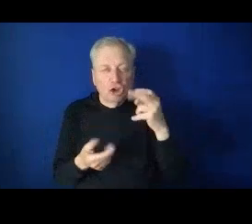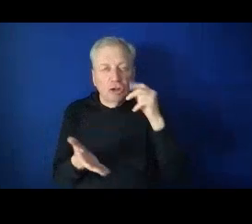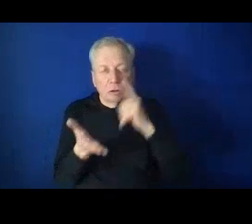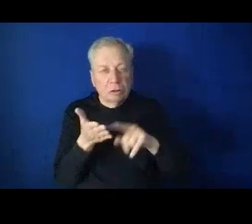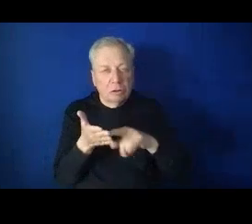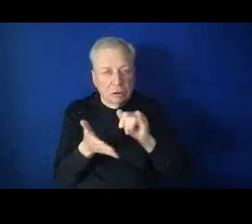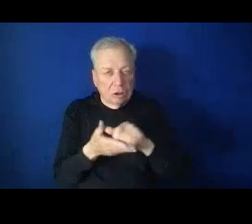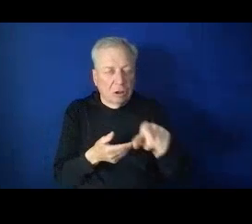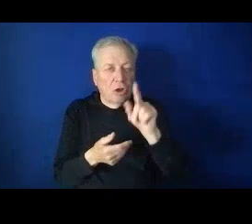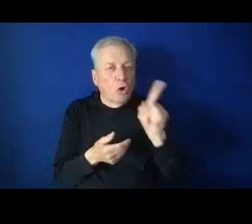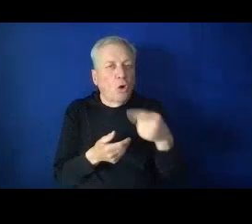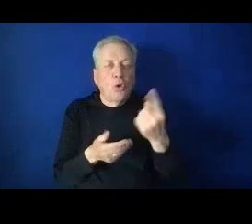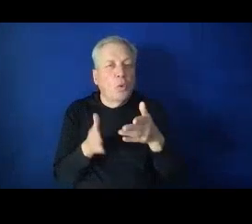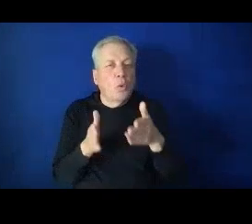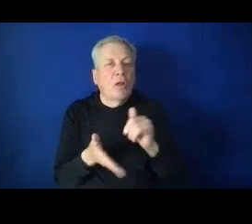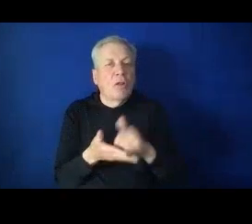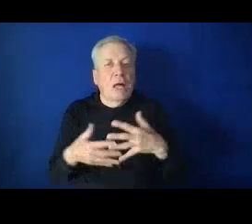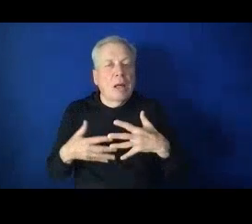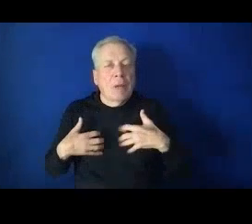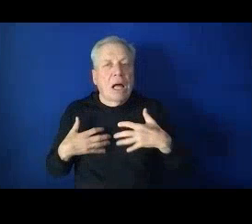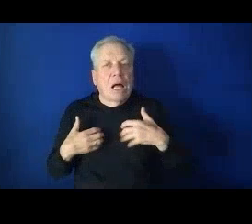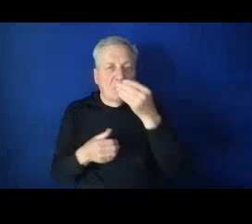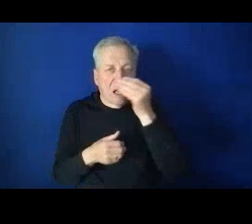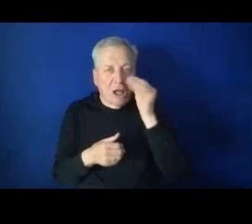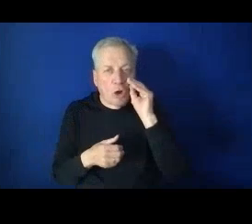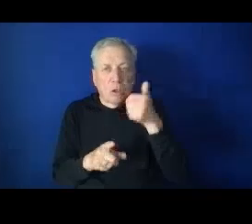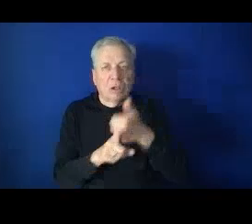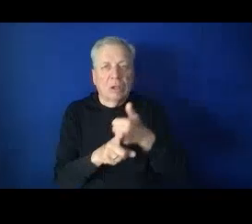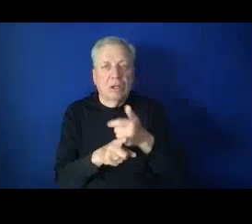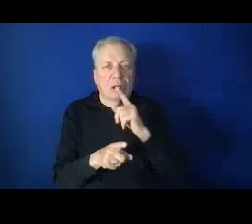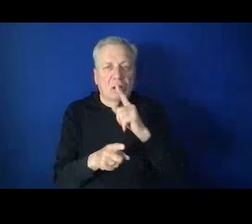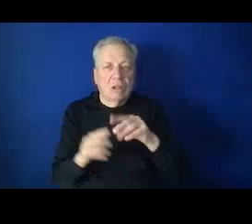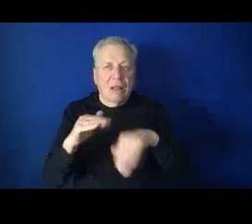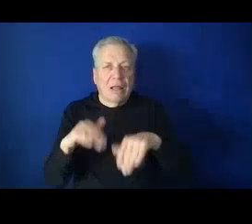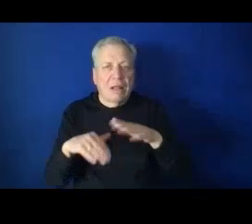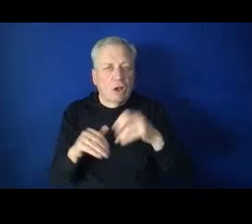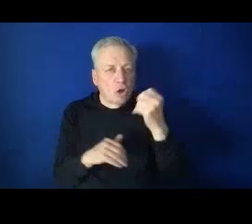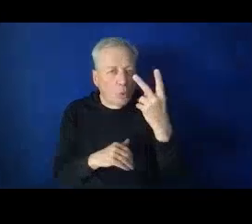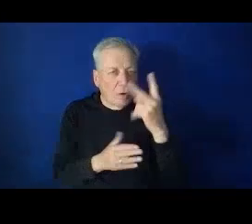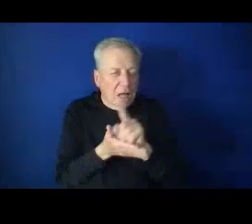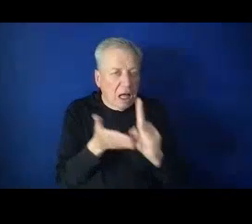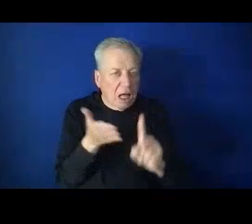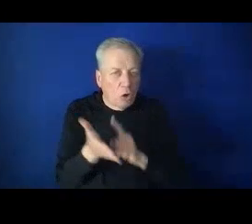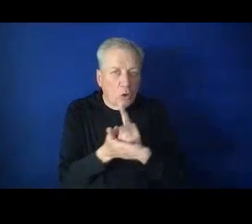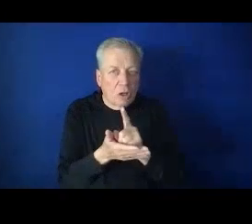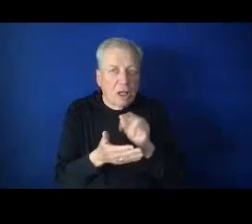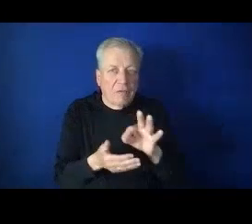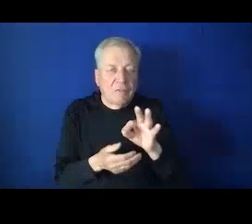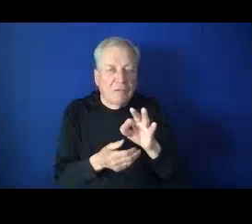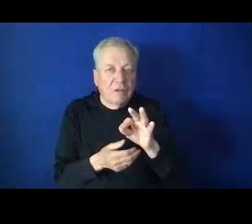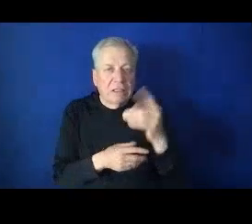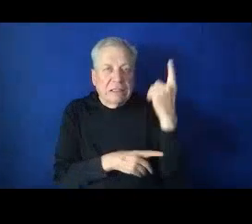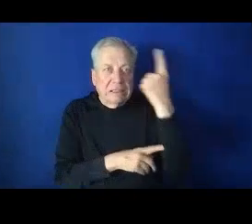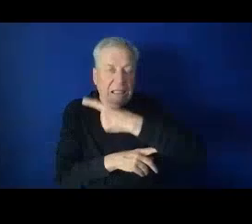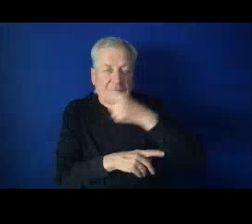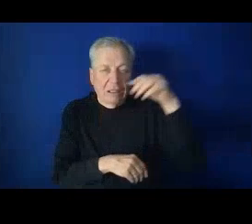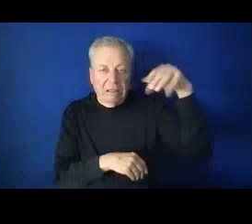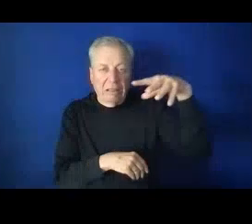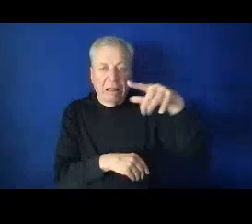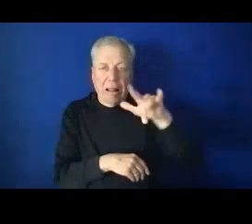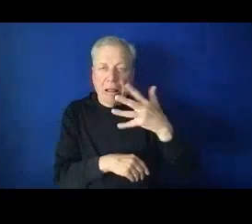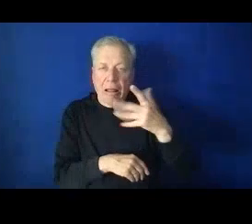that can, the monkey flower with less than 12 hours of daylight. And then they've